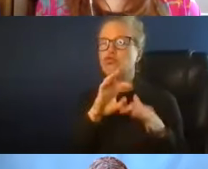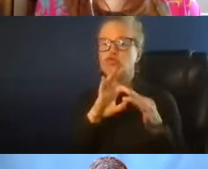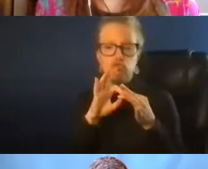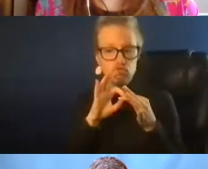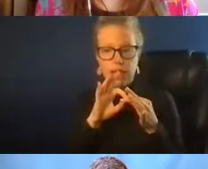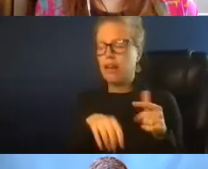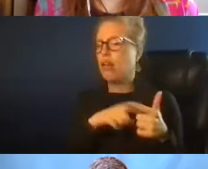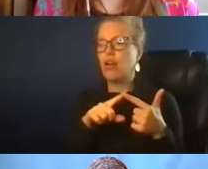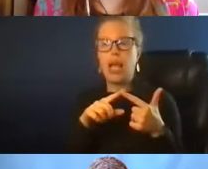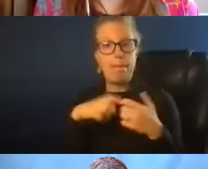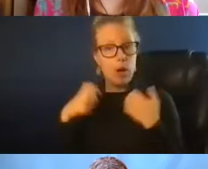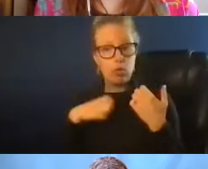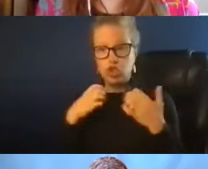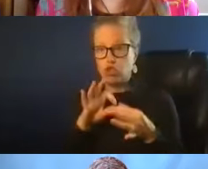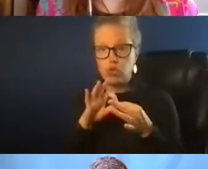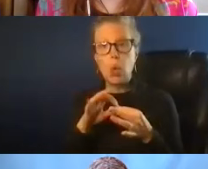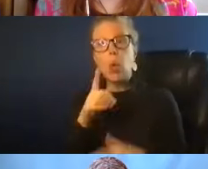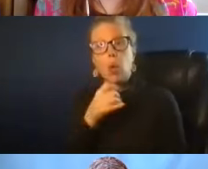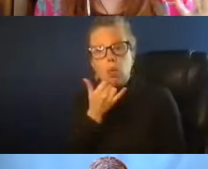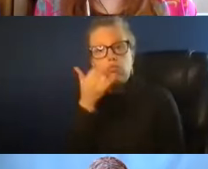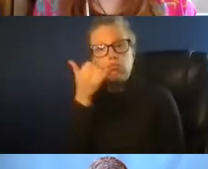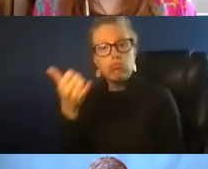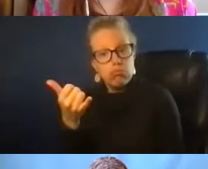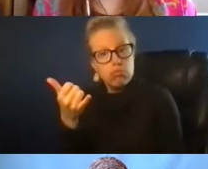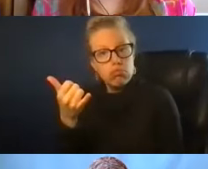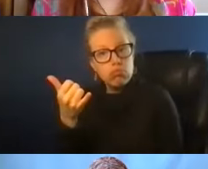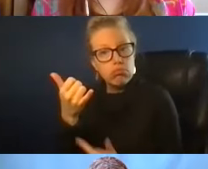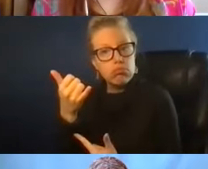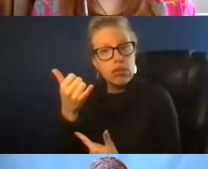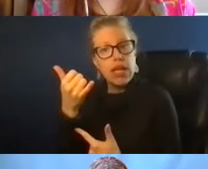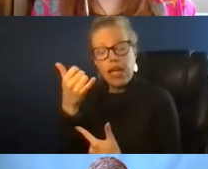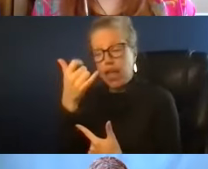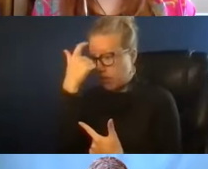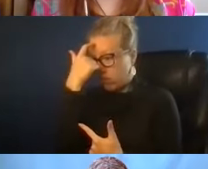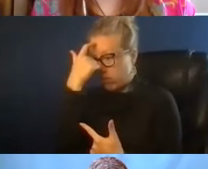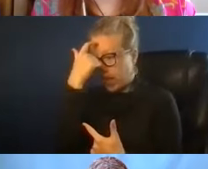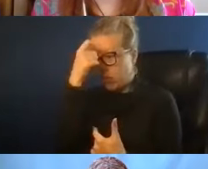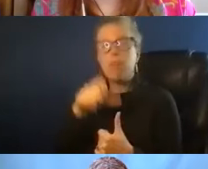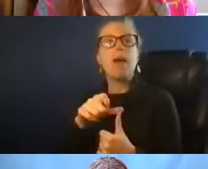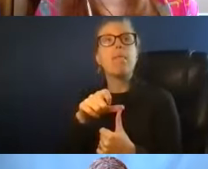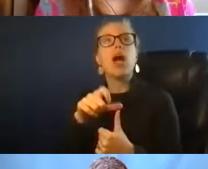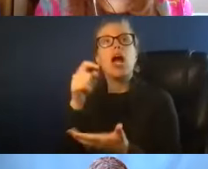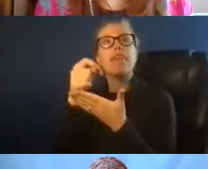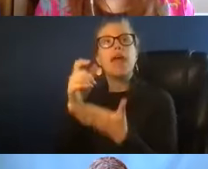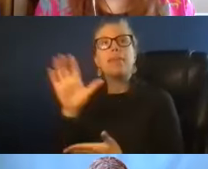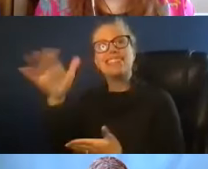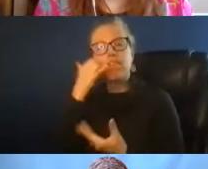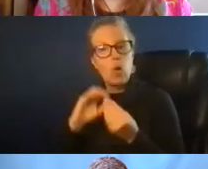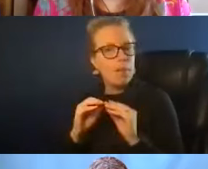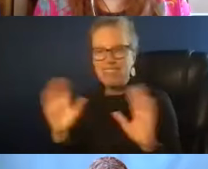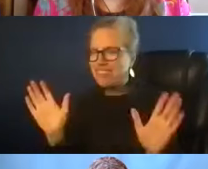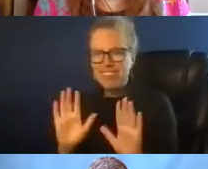both, you need to know who to call. Because like I said, your crisis brain is not going to remember your therapist's phone number. Your